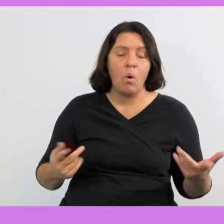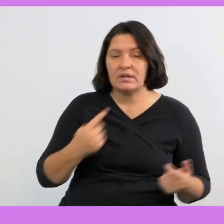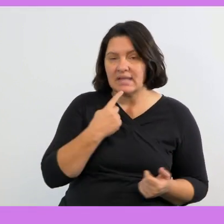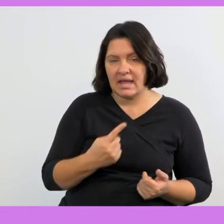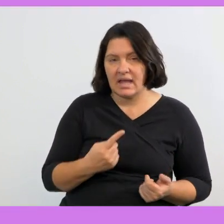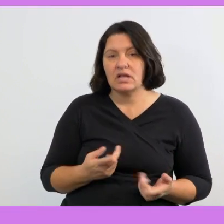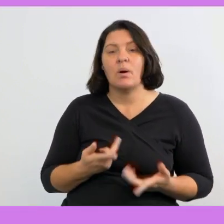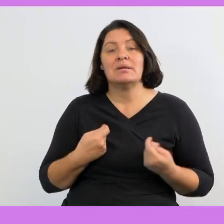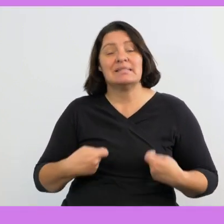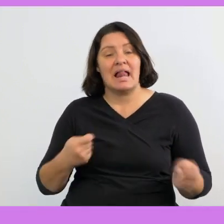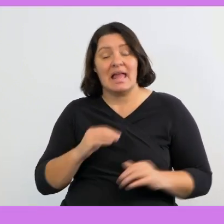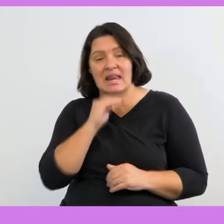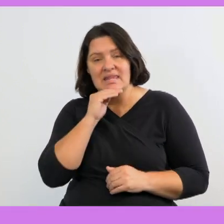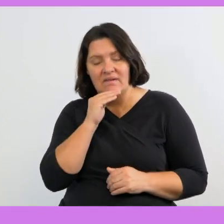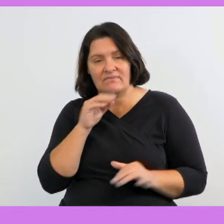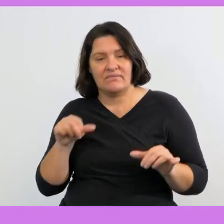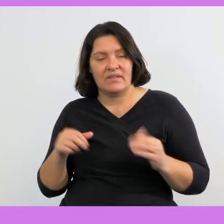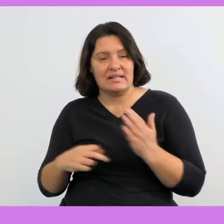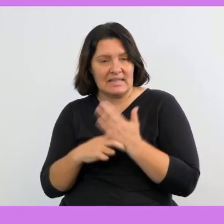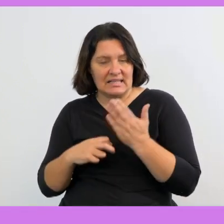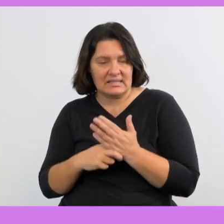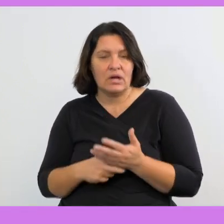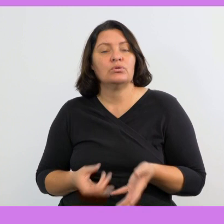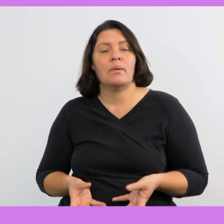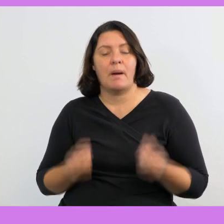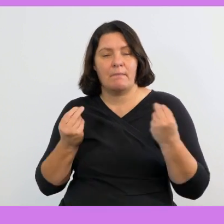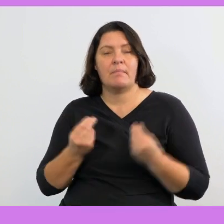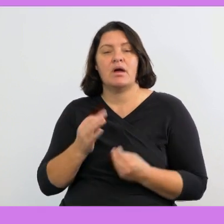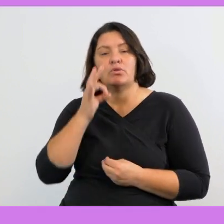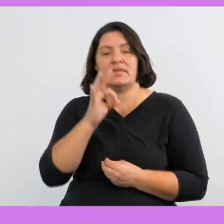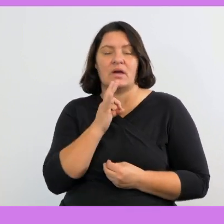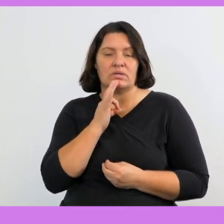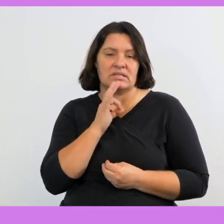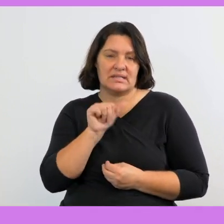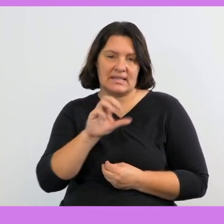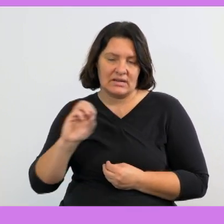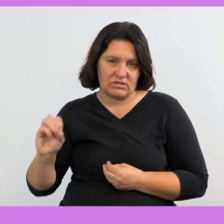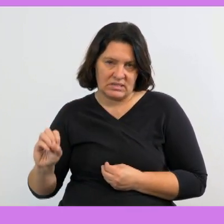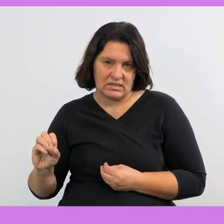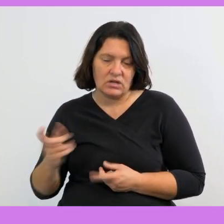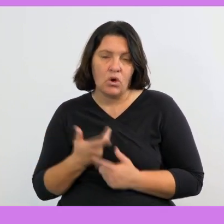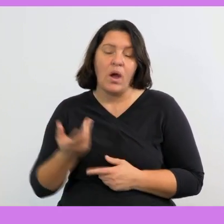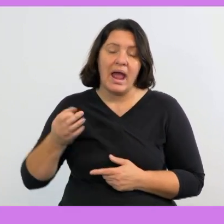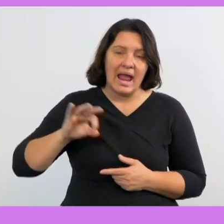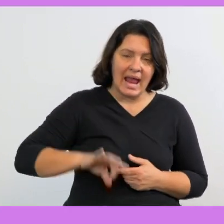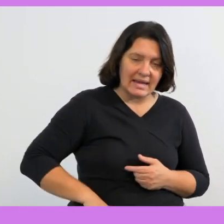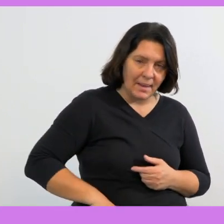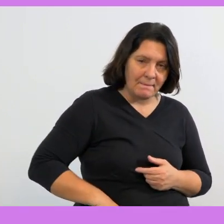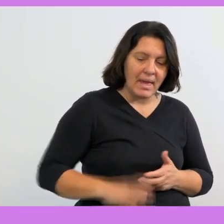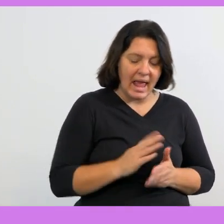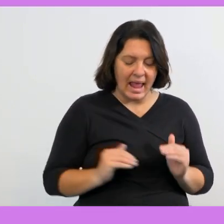otherwise, she must sell enough tickets to equate to 3,600 rand as well, so that her income,